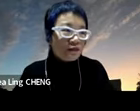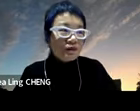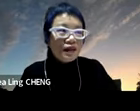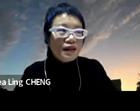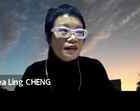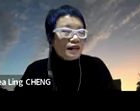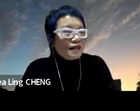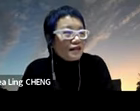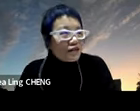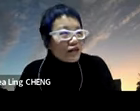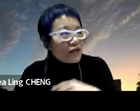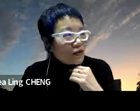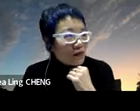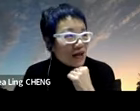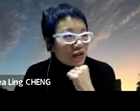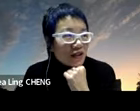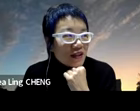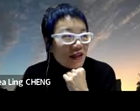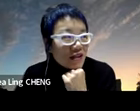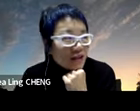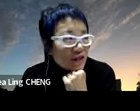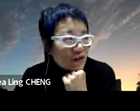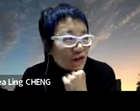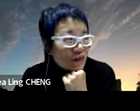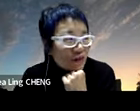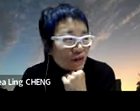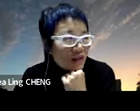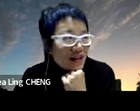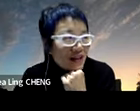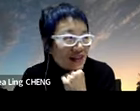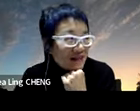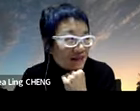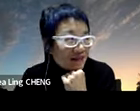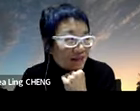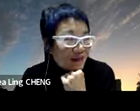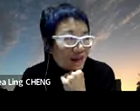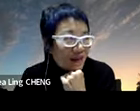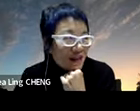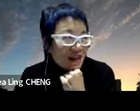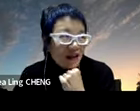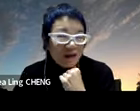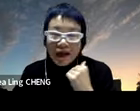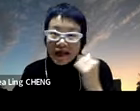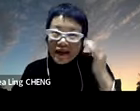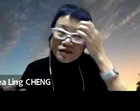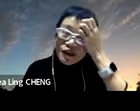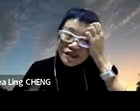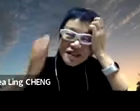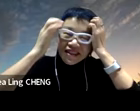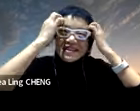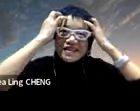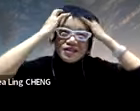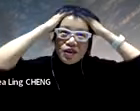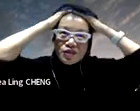travels. So the picture that I tried to portray in my